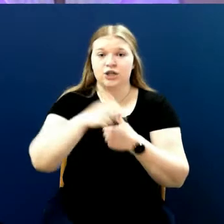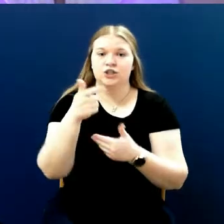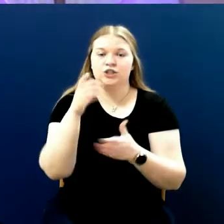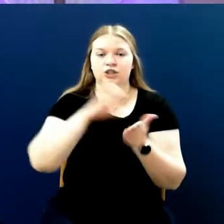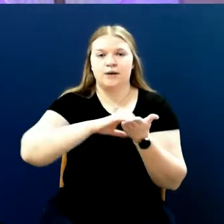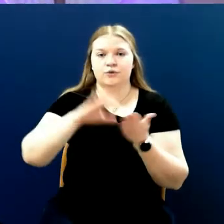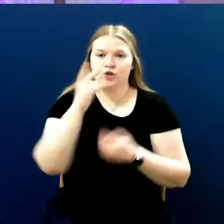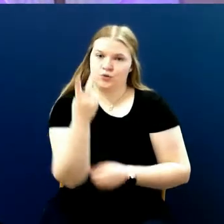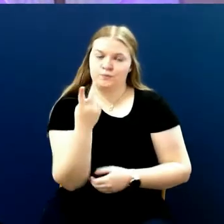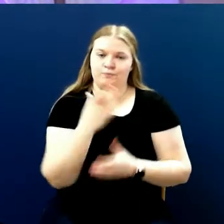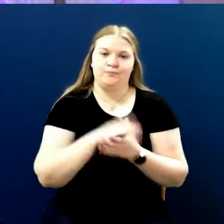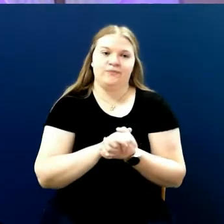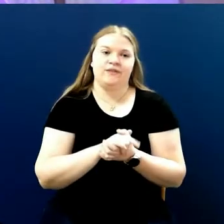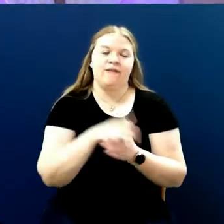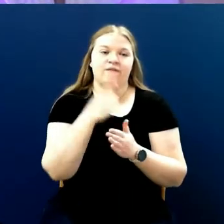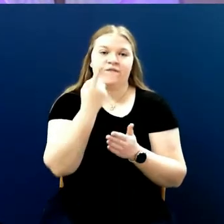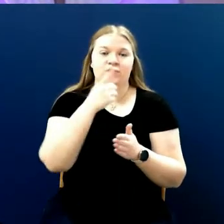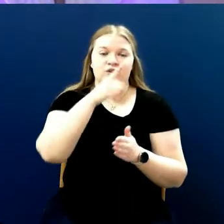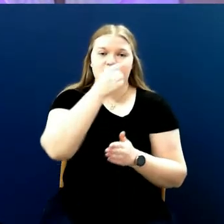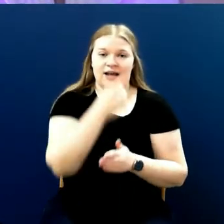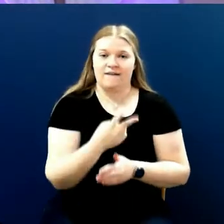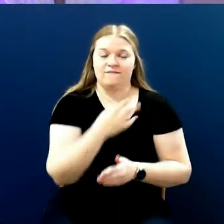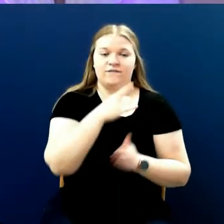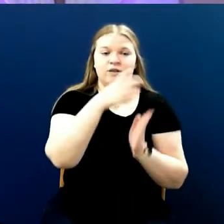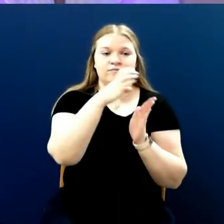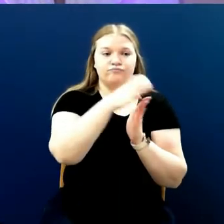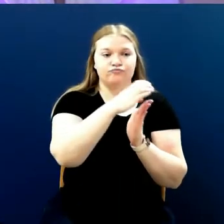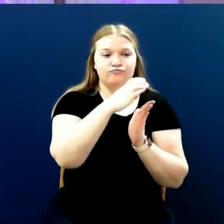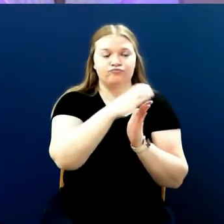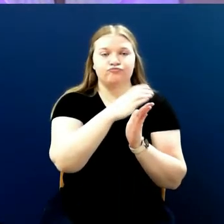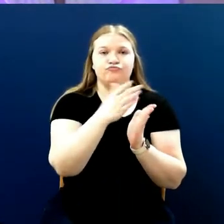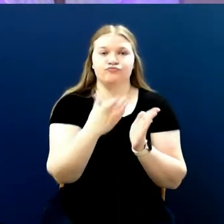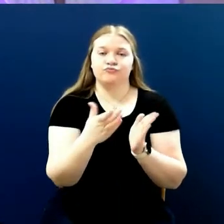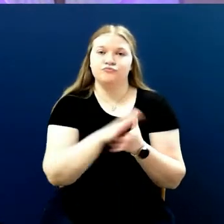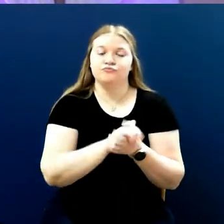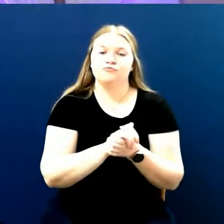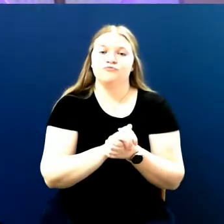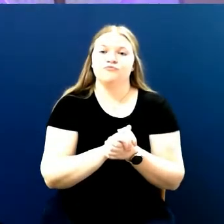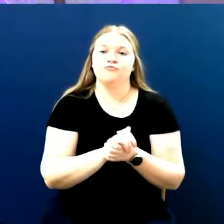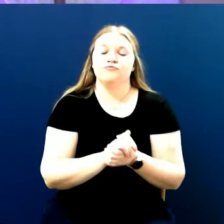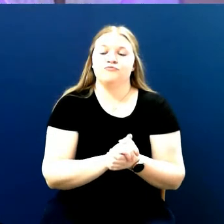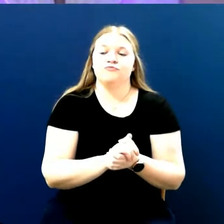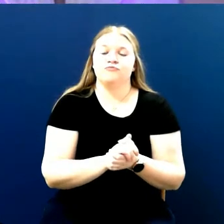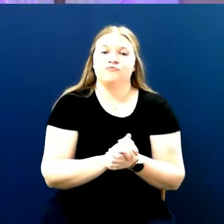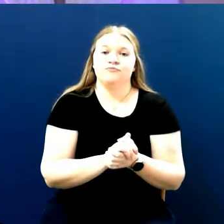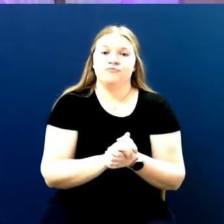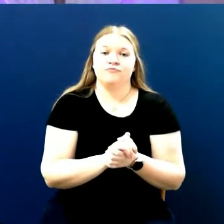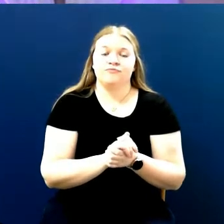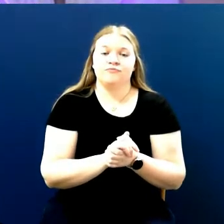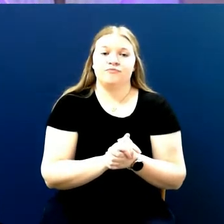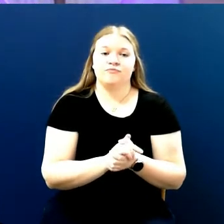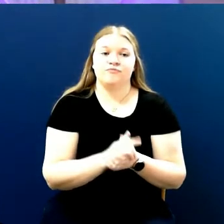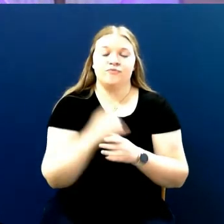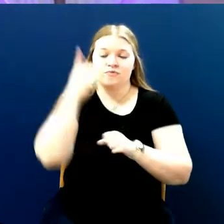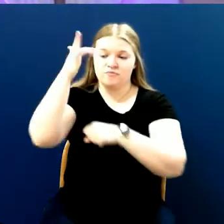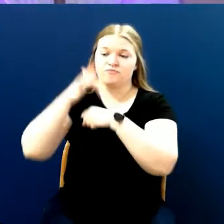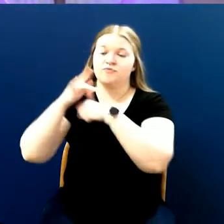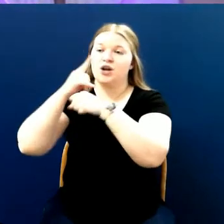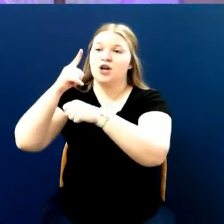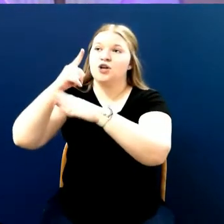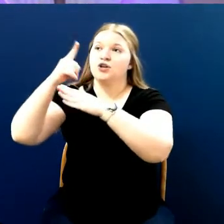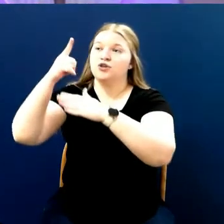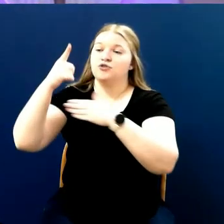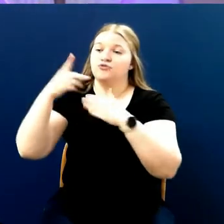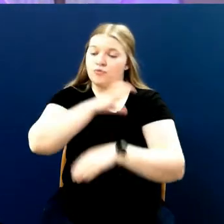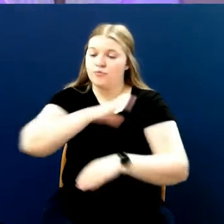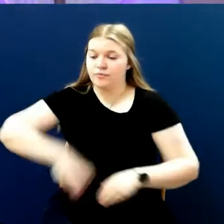all, chapter 2, the first half was put on or embrace Christ, not human wisdom. And then